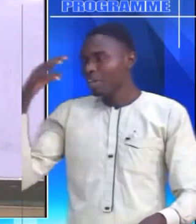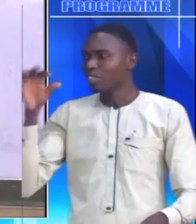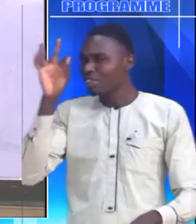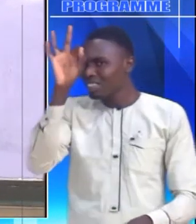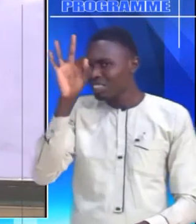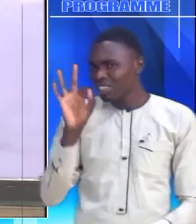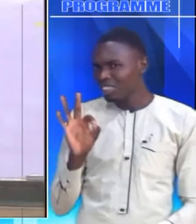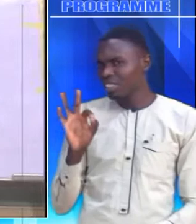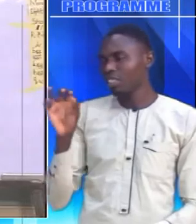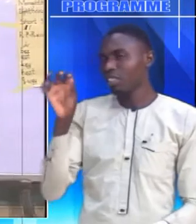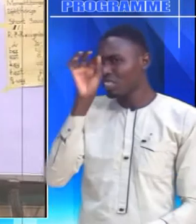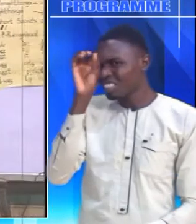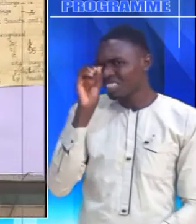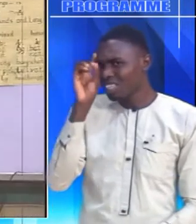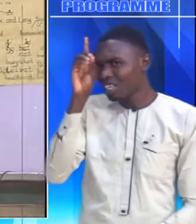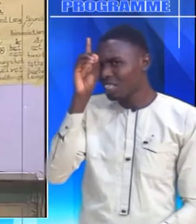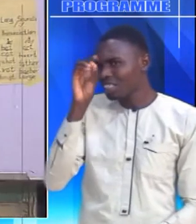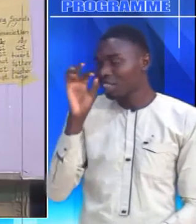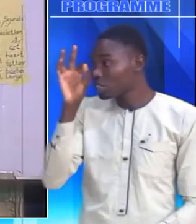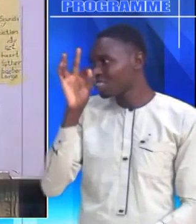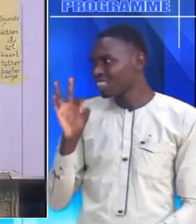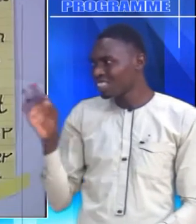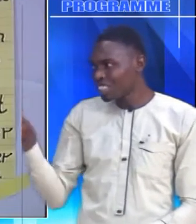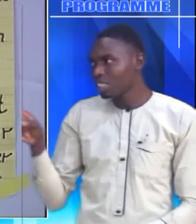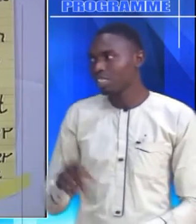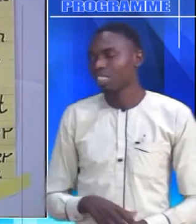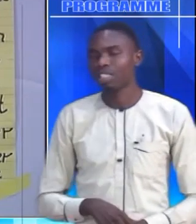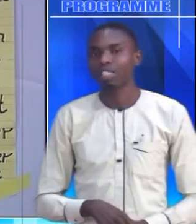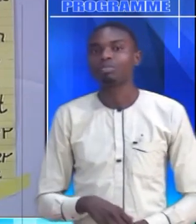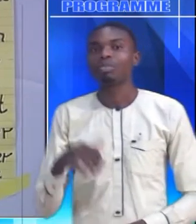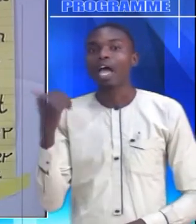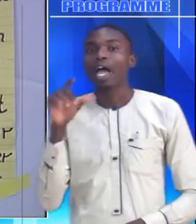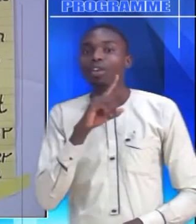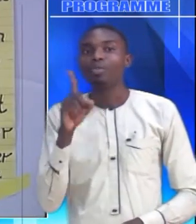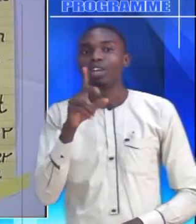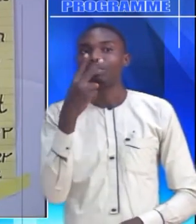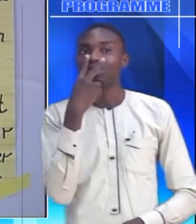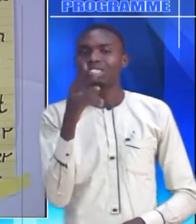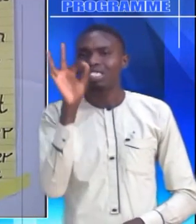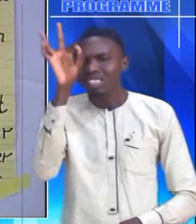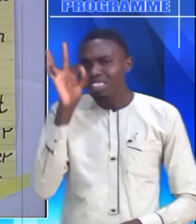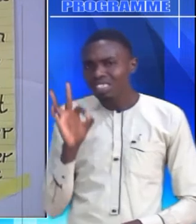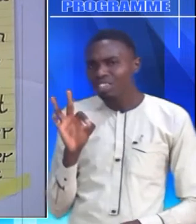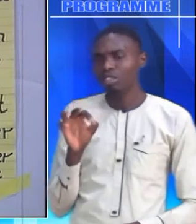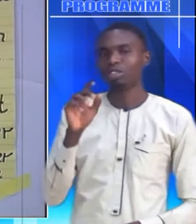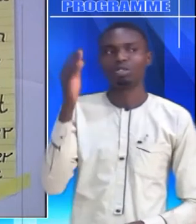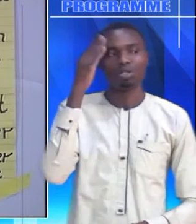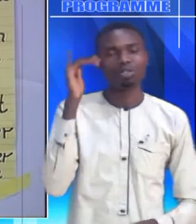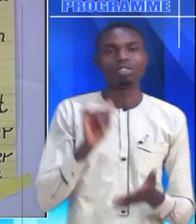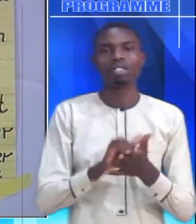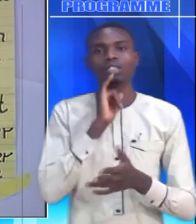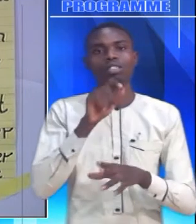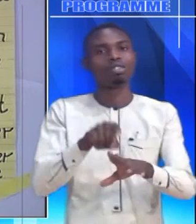if you want to articulate or pronounce this sound anywhere you see in a word, you pronounce it as a long word. Say the word